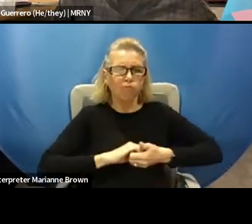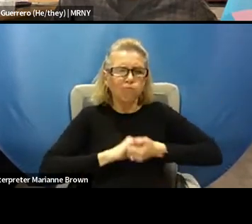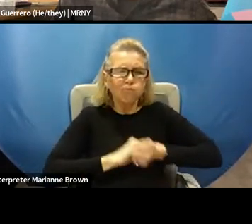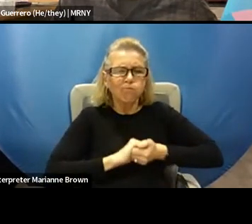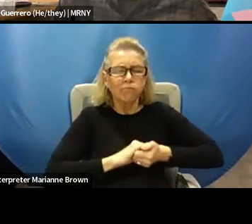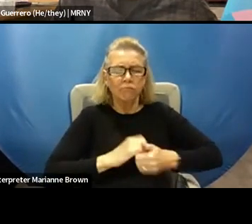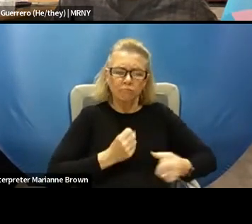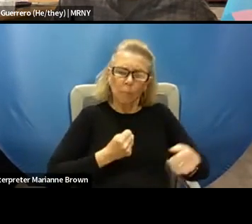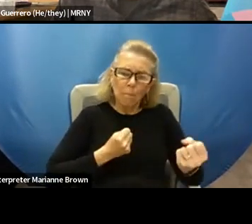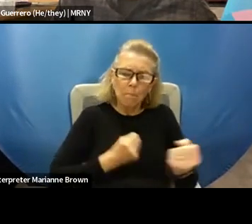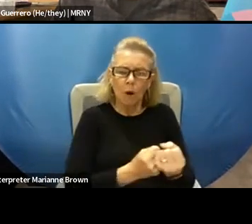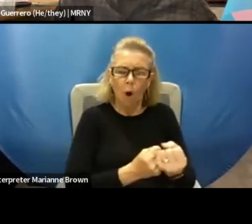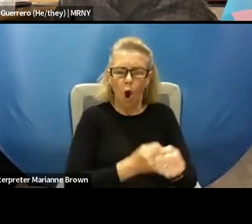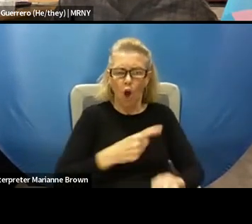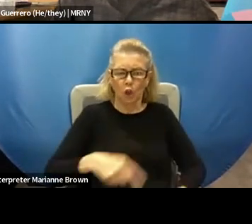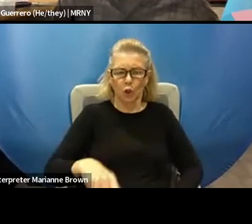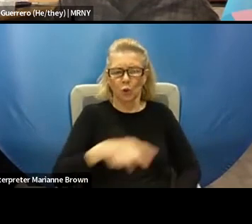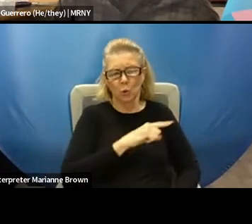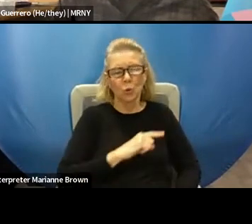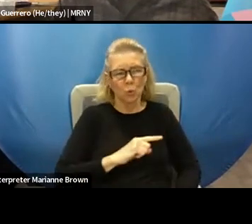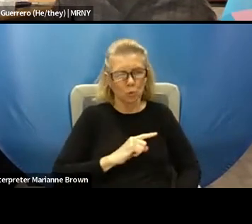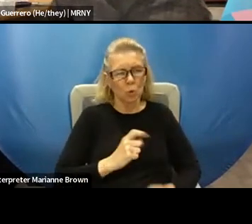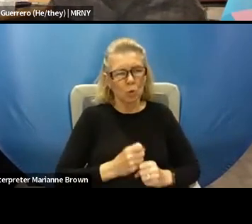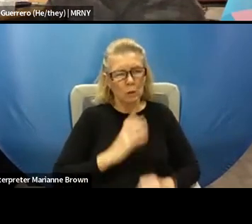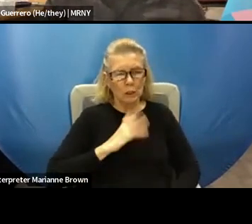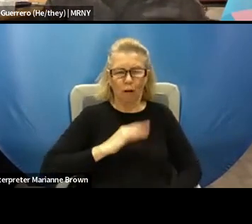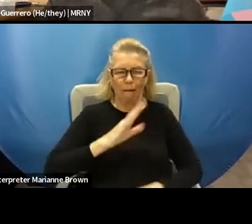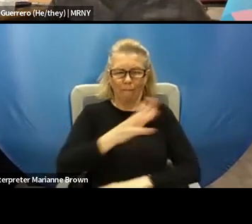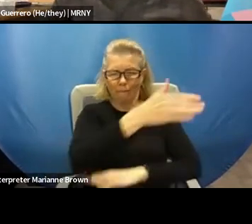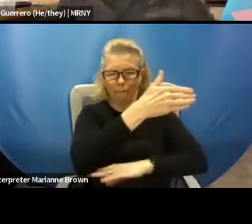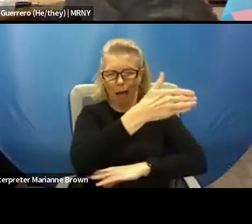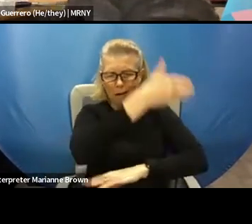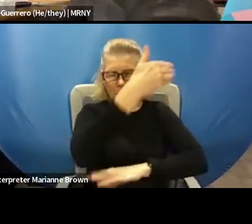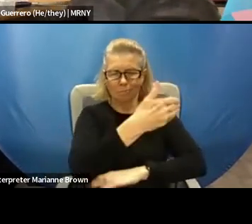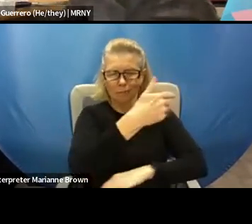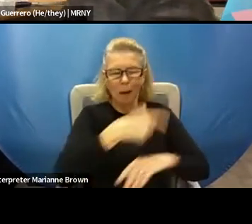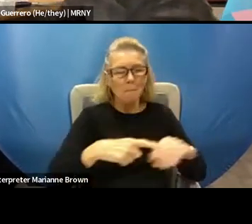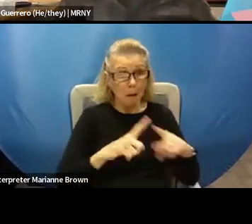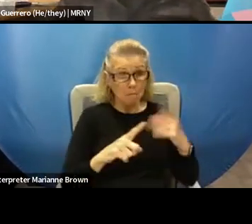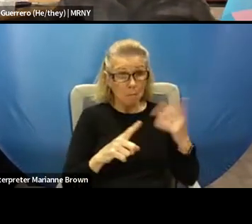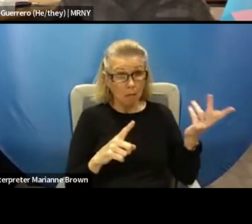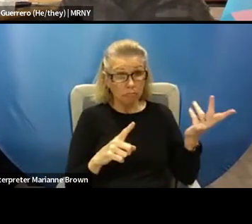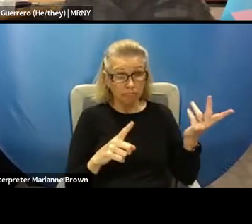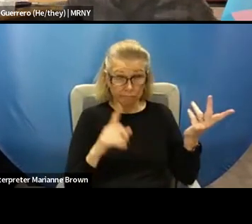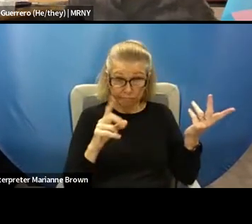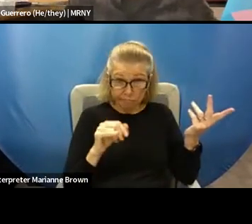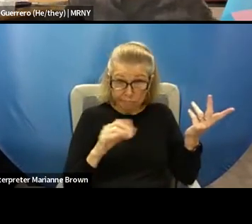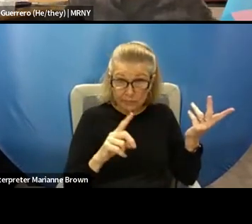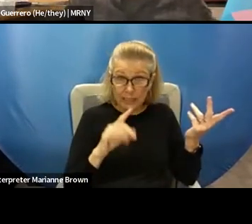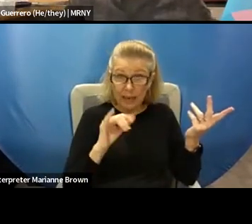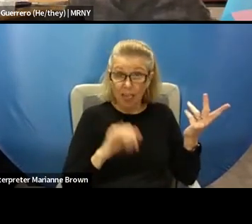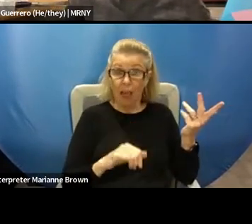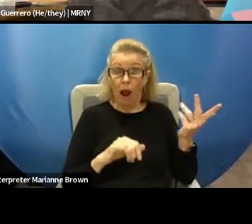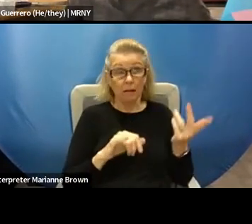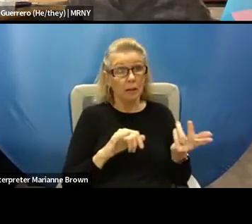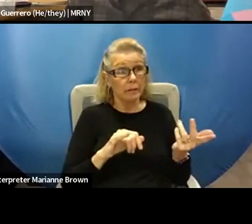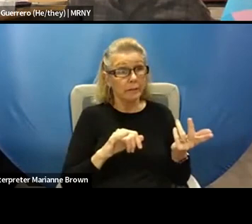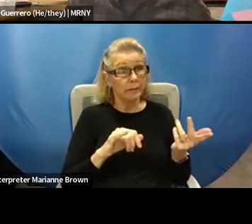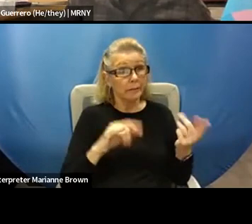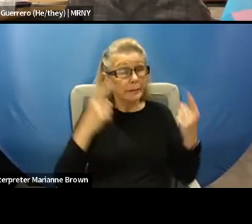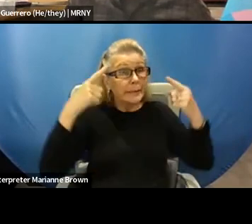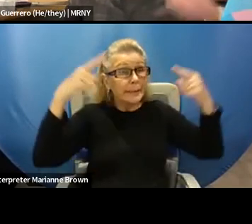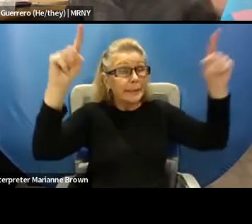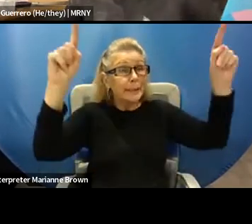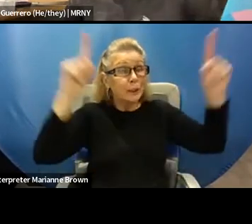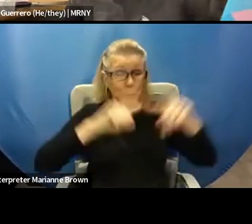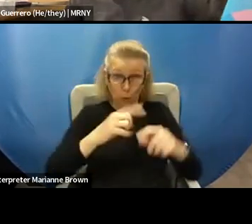support you, right? But has the Safe Havens for Trans Youth and Families bill been passed? No. They're waiting